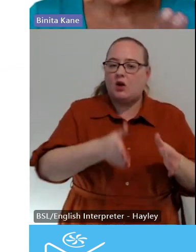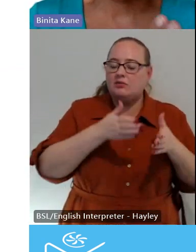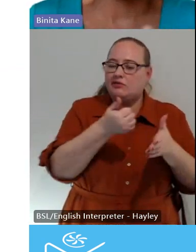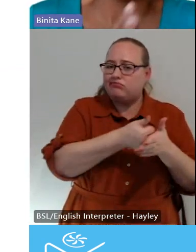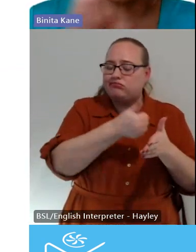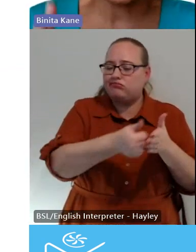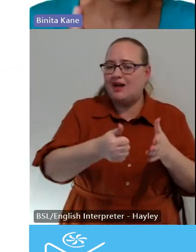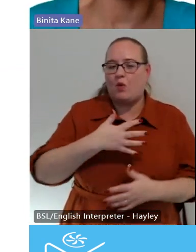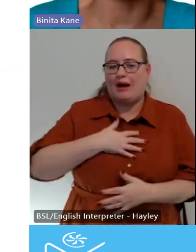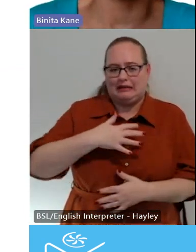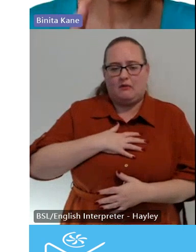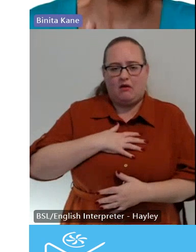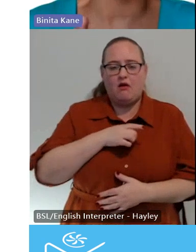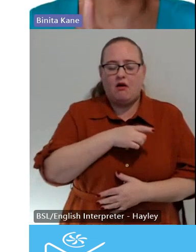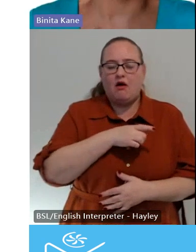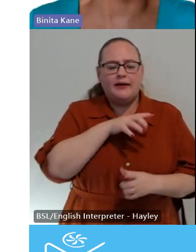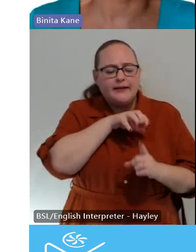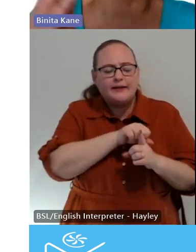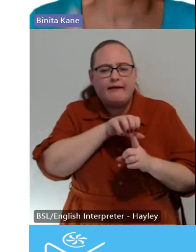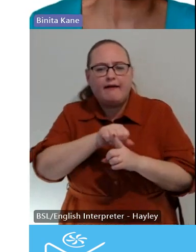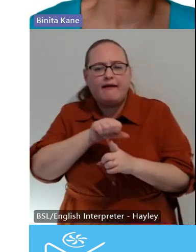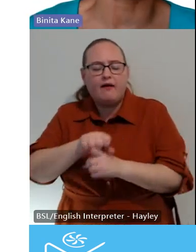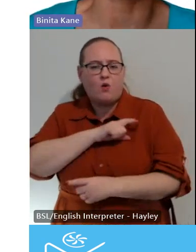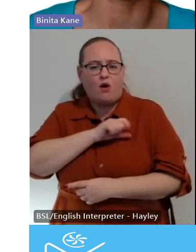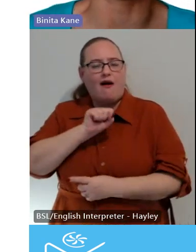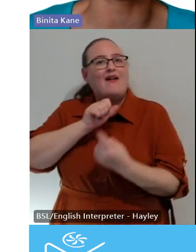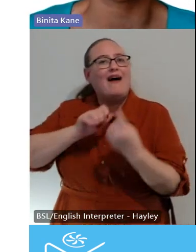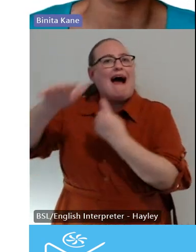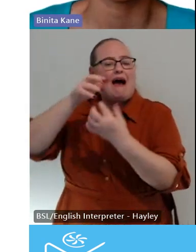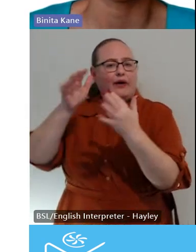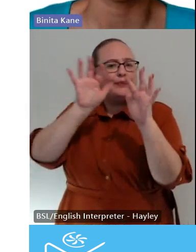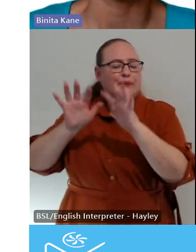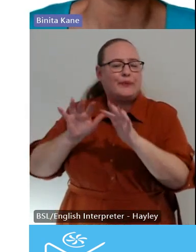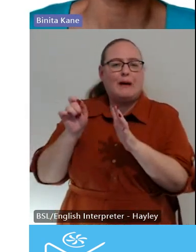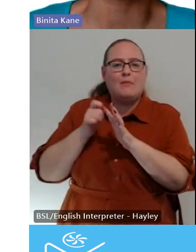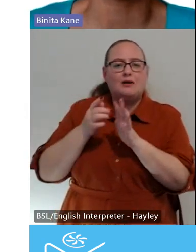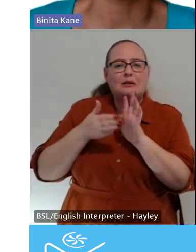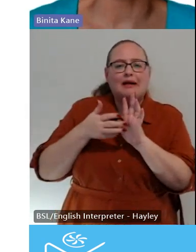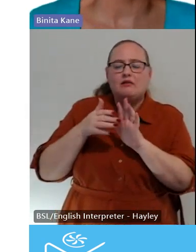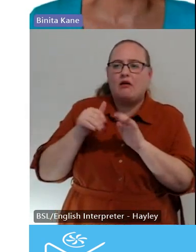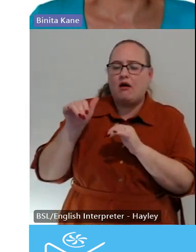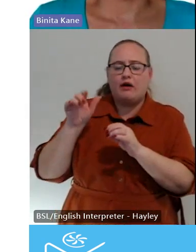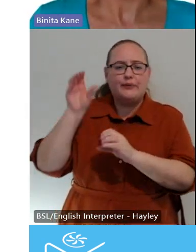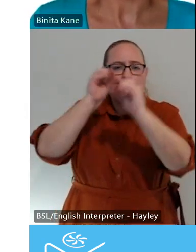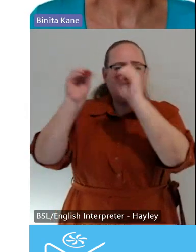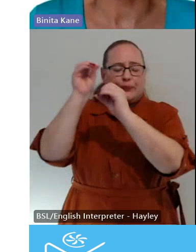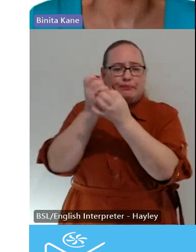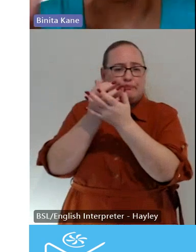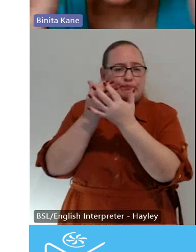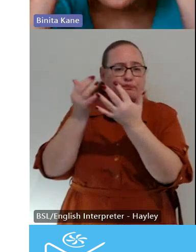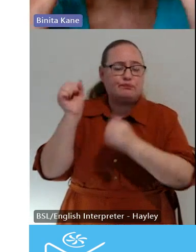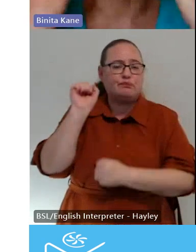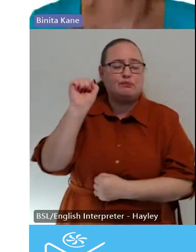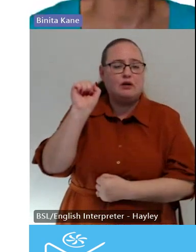tracked to high levels of PM in the air and high air pollution levels. And so